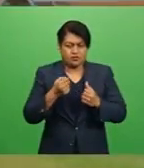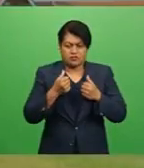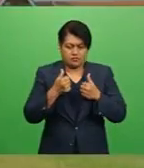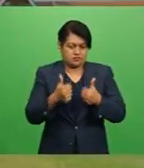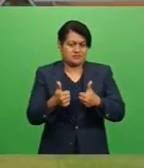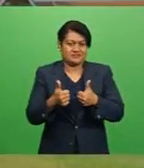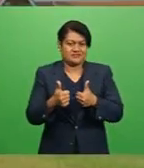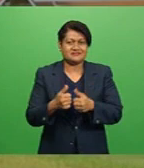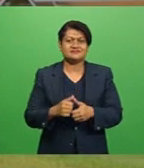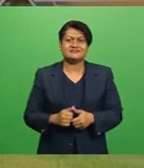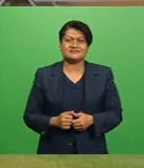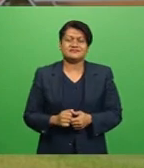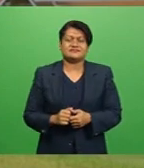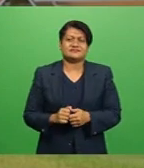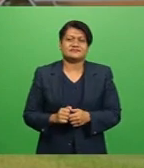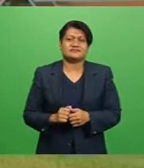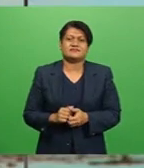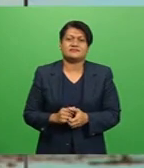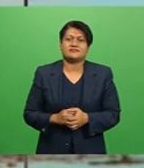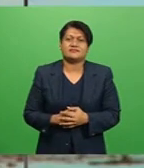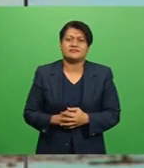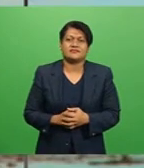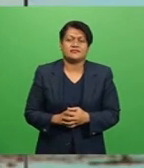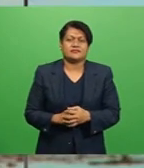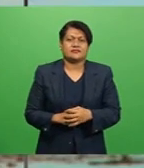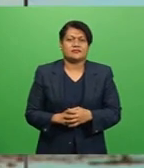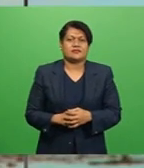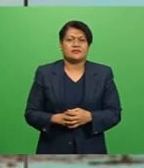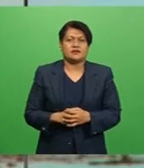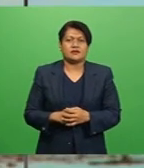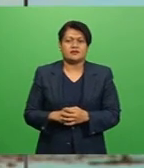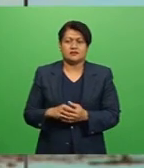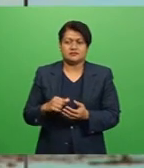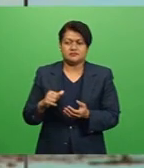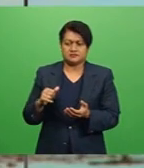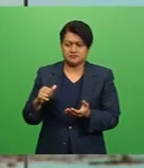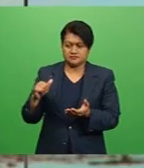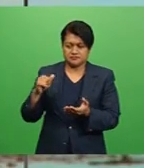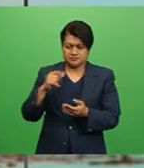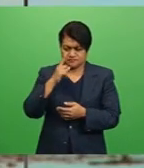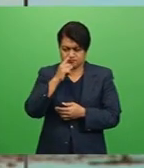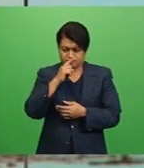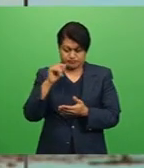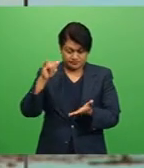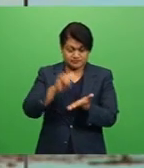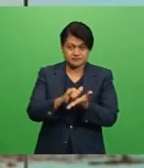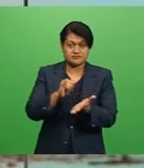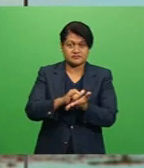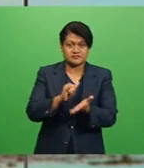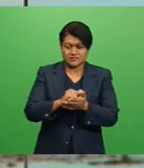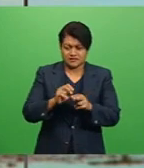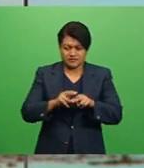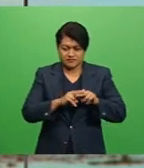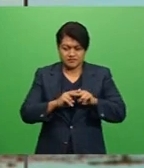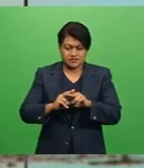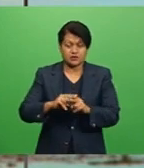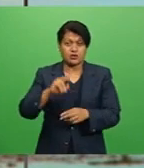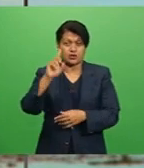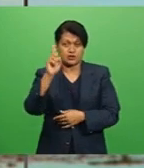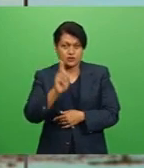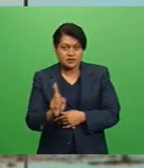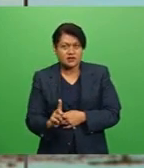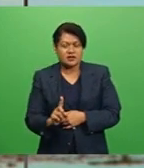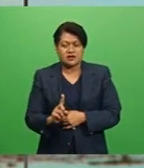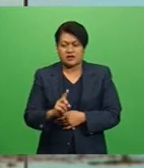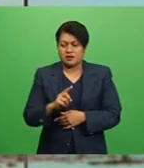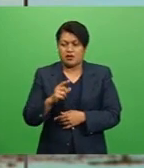Josiah Nanunga, FBC News. Passenger flights to Fiji recommence today with new adaptations to border quarantine